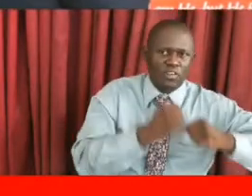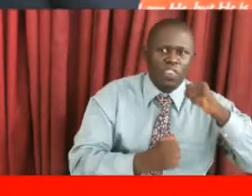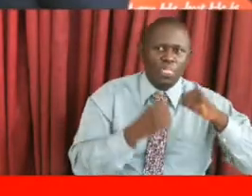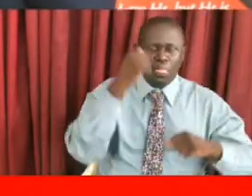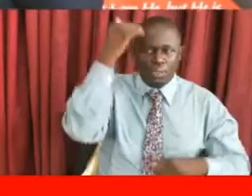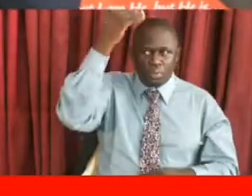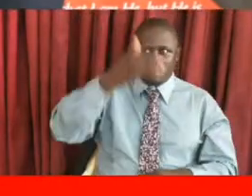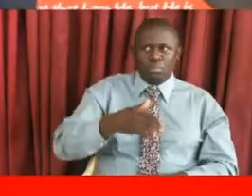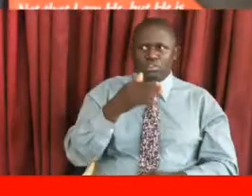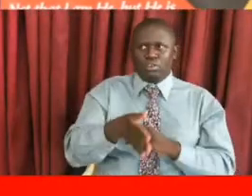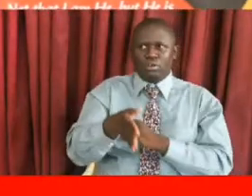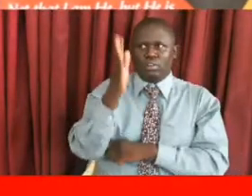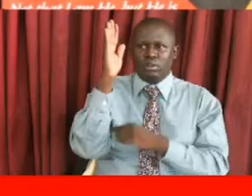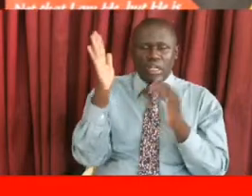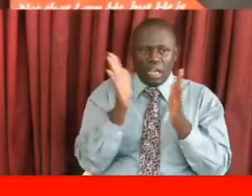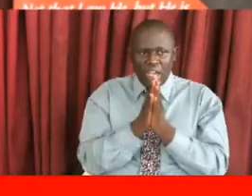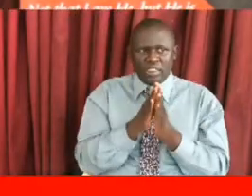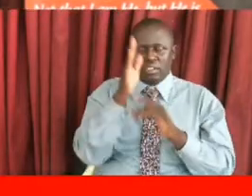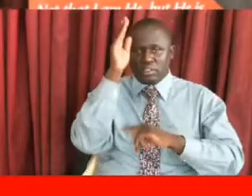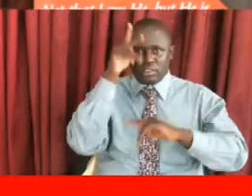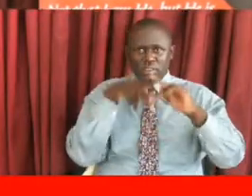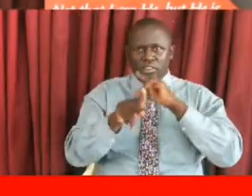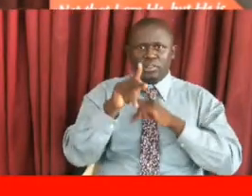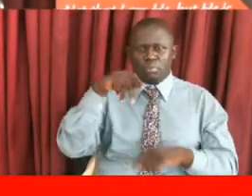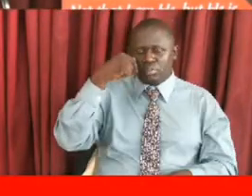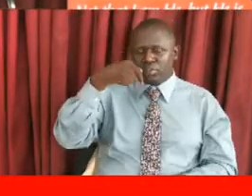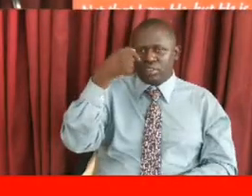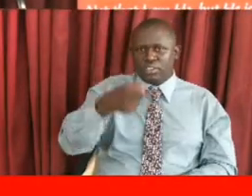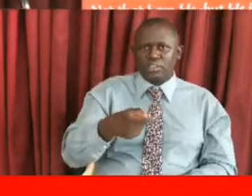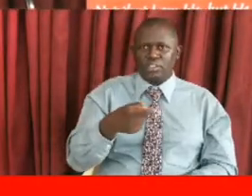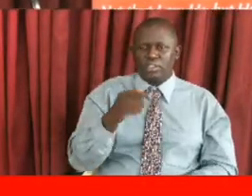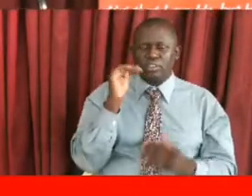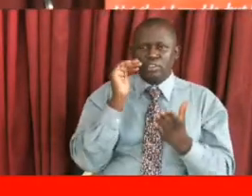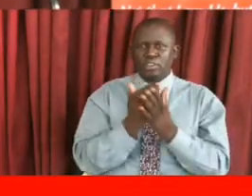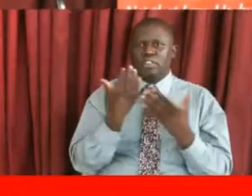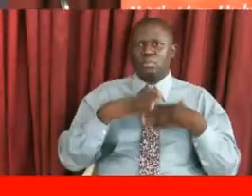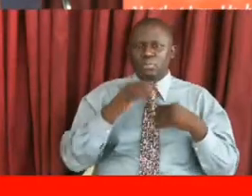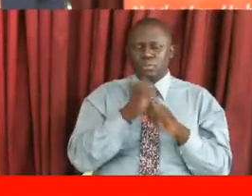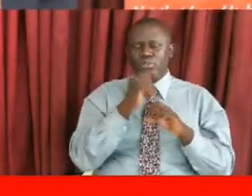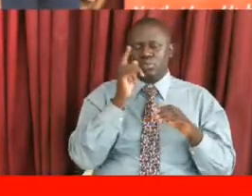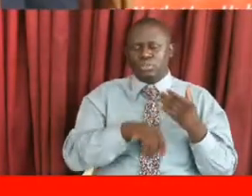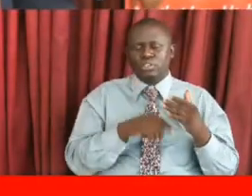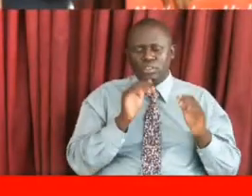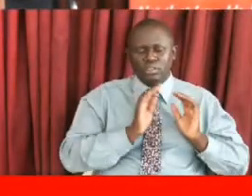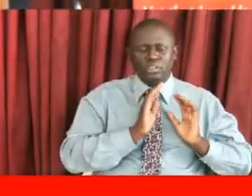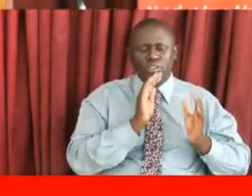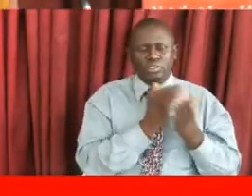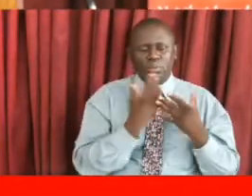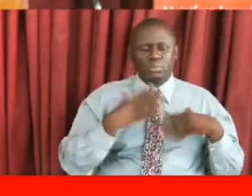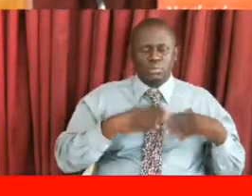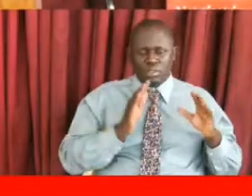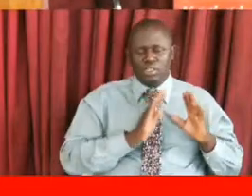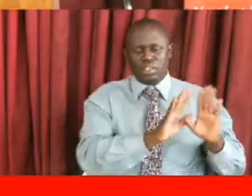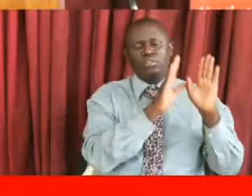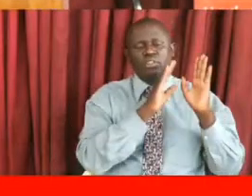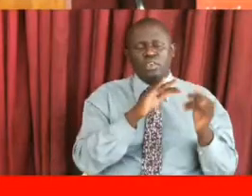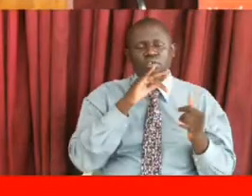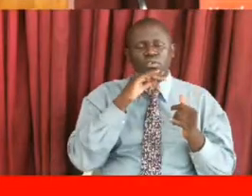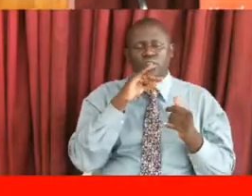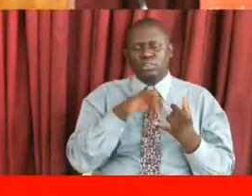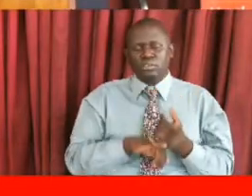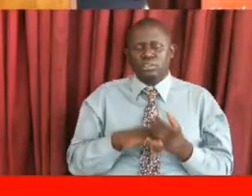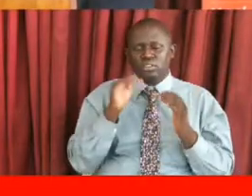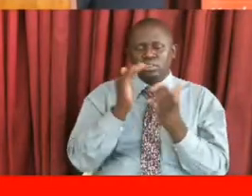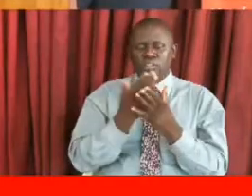of and the prophet say some let their wives their others let their